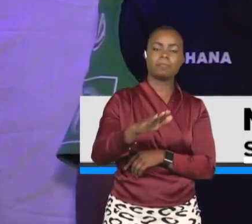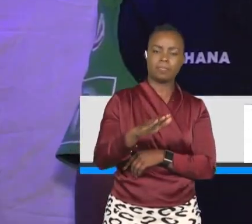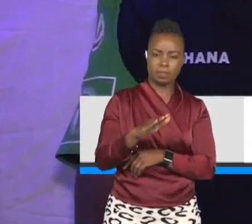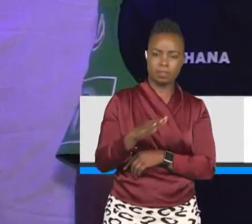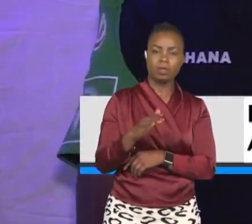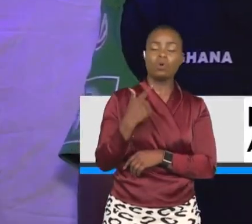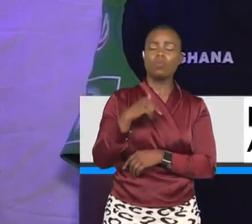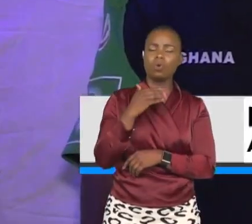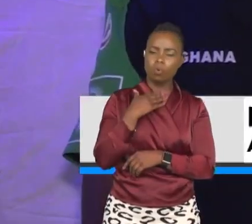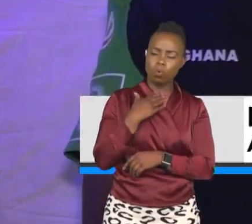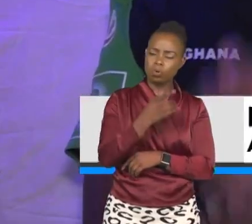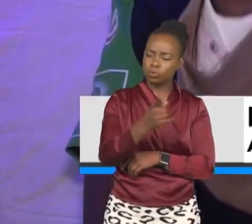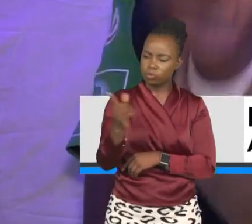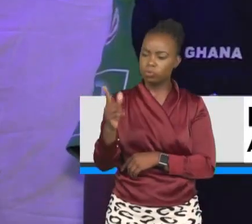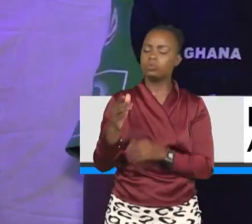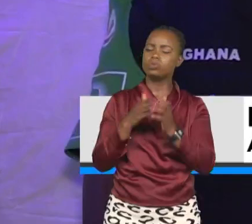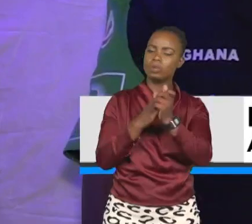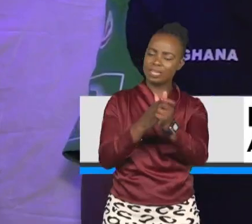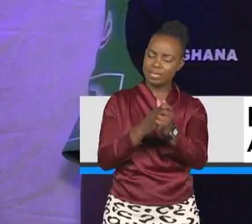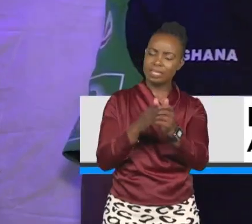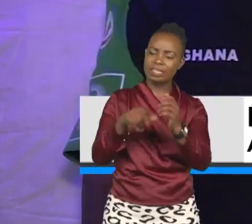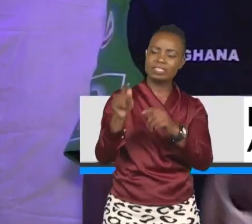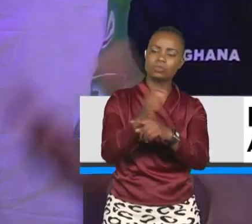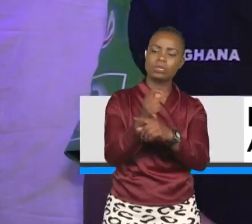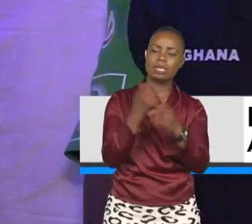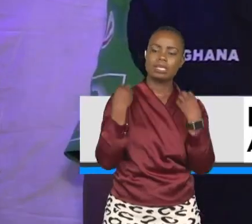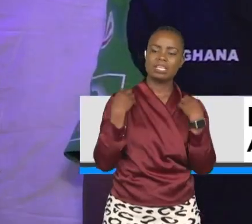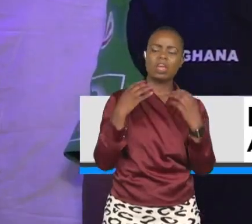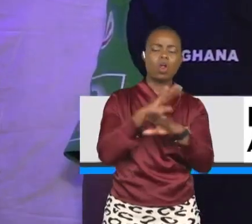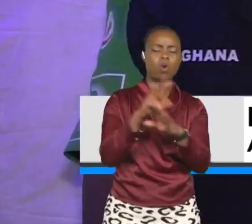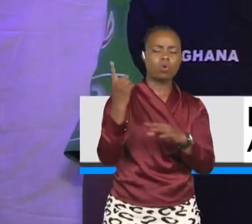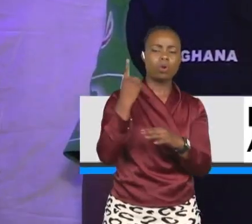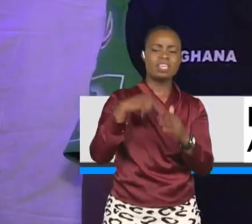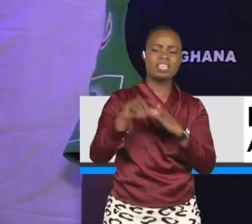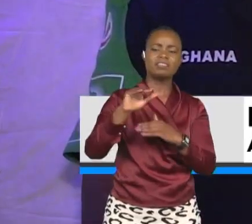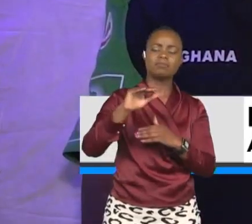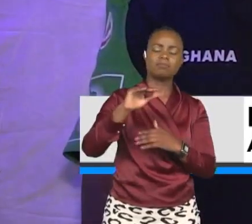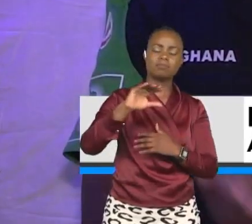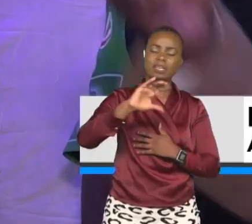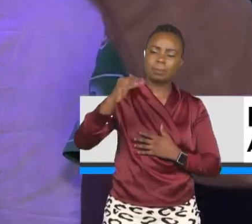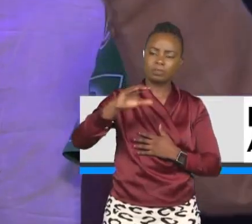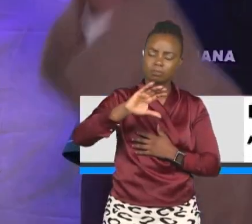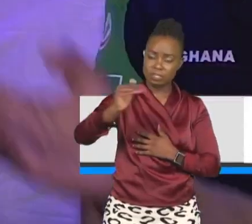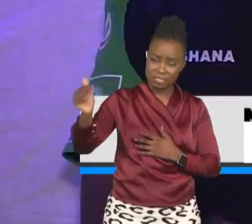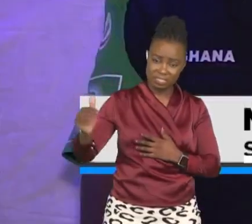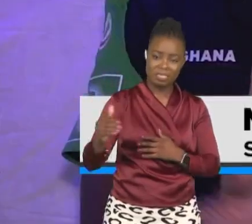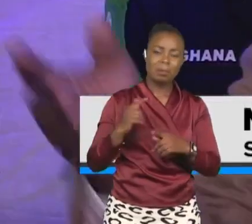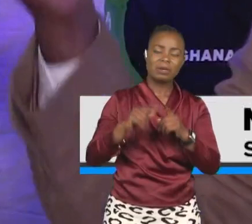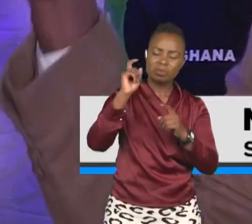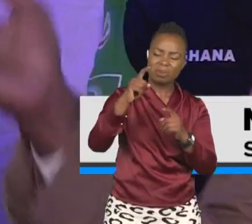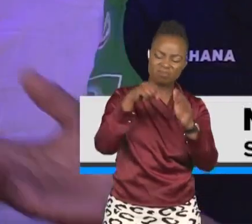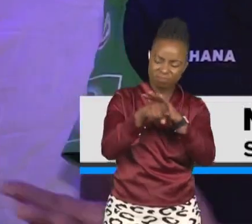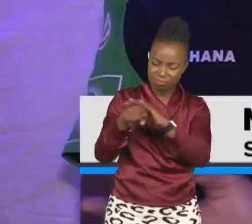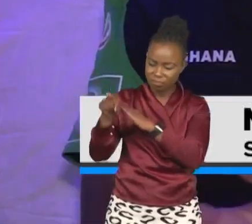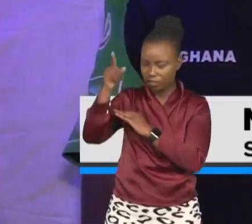lead in this training exercise, not only in Mogadishu, not only in the Benadir region, but in the southwest, in